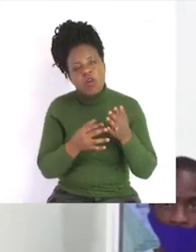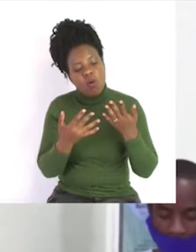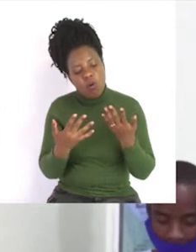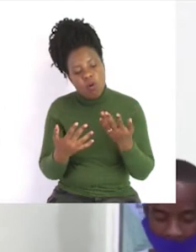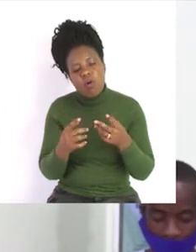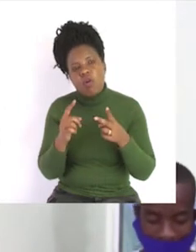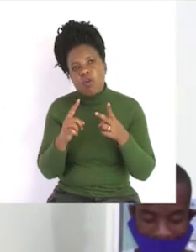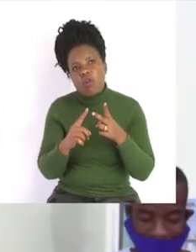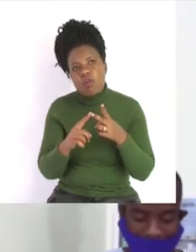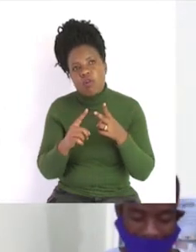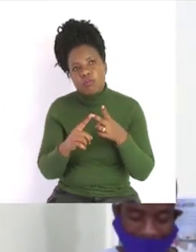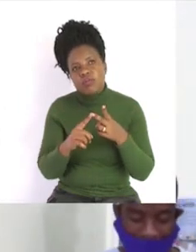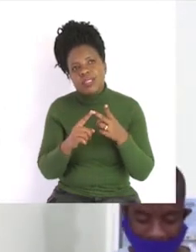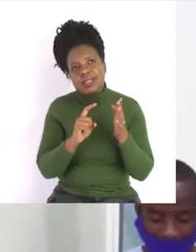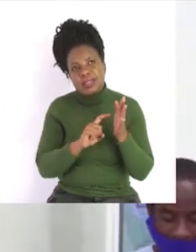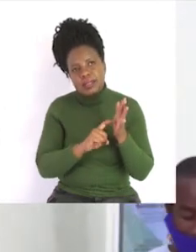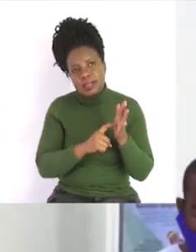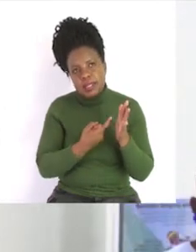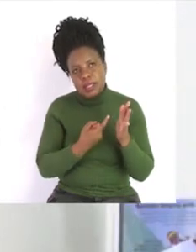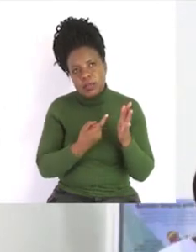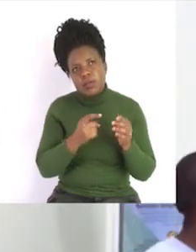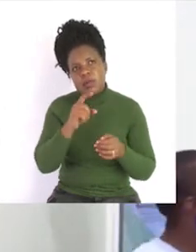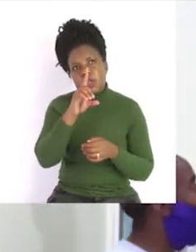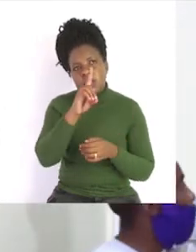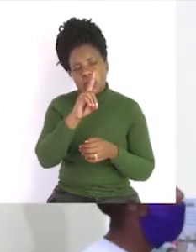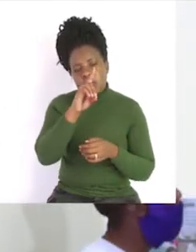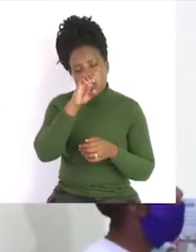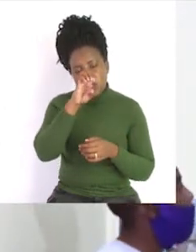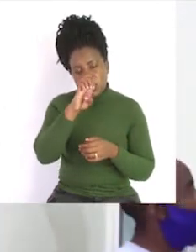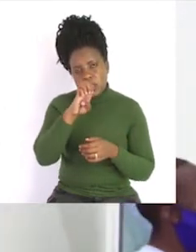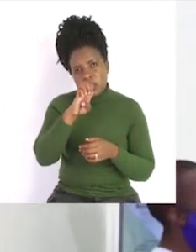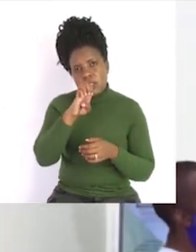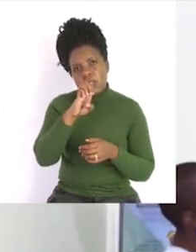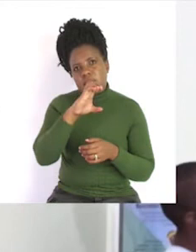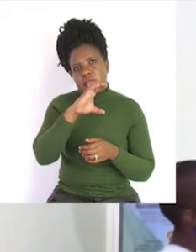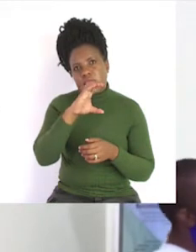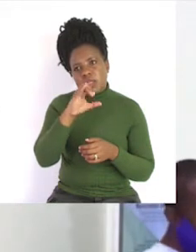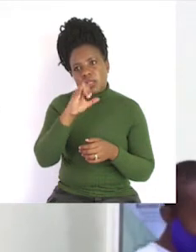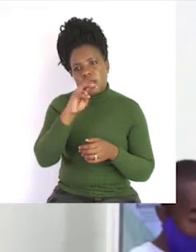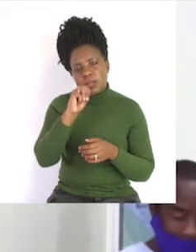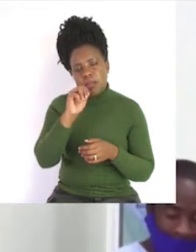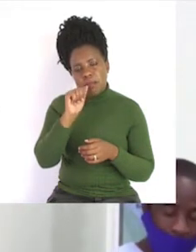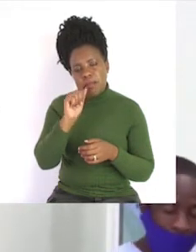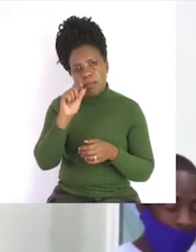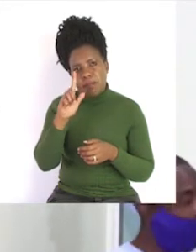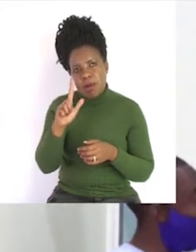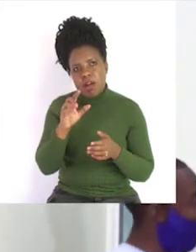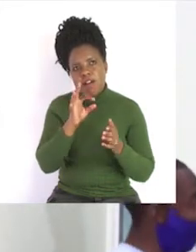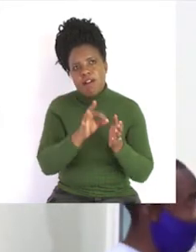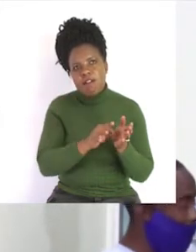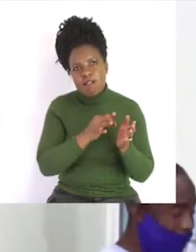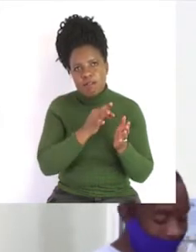fraction. Okay. Now, in front of me, I have a number that I need to divide, which